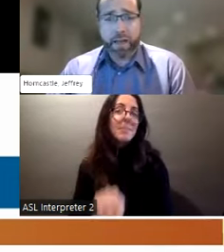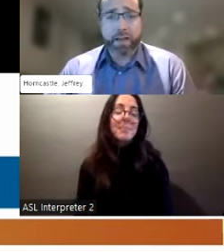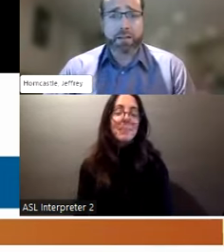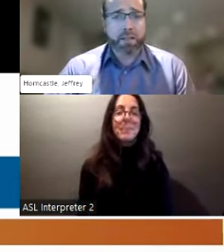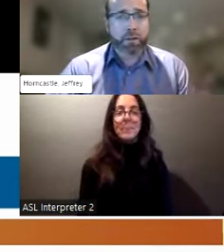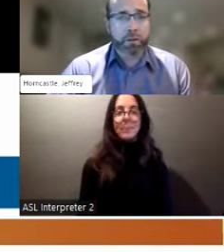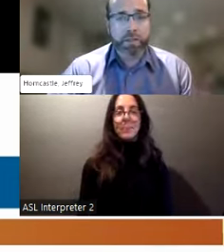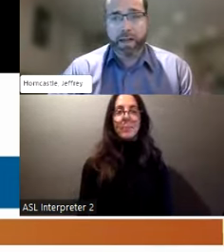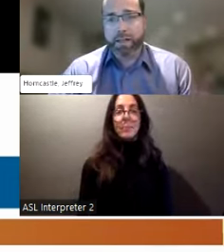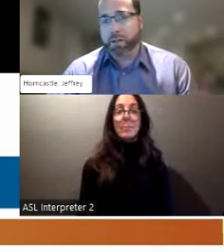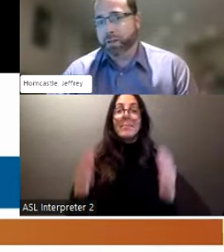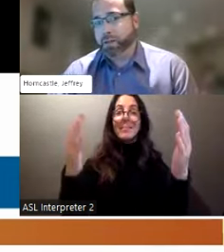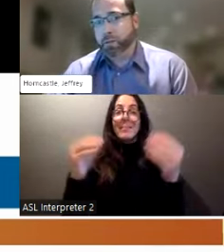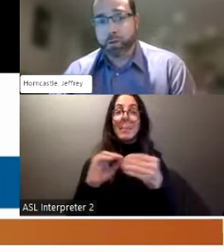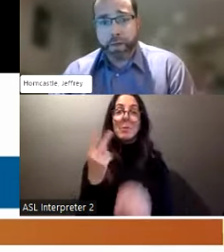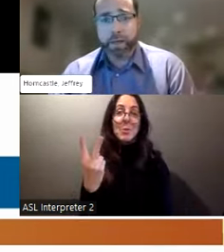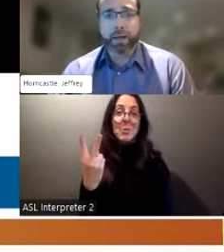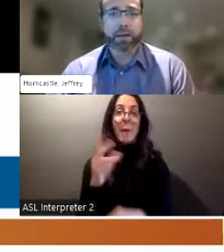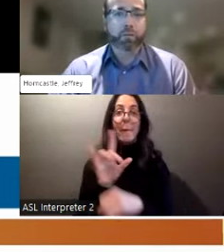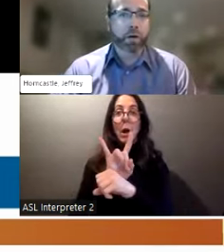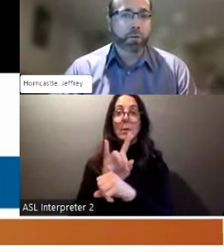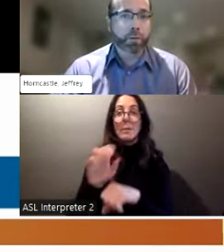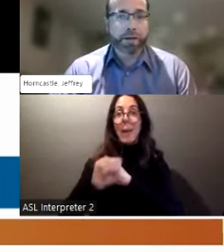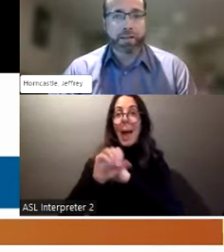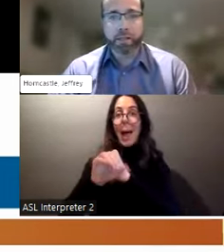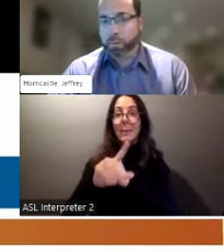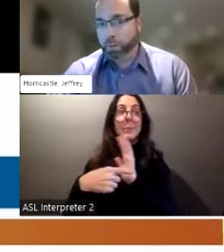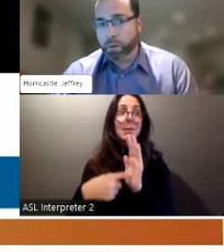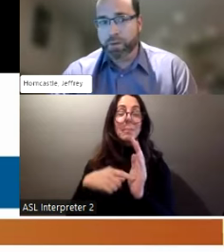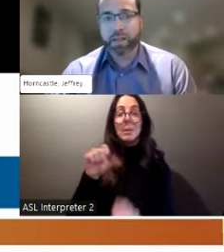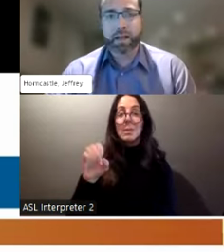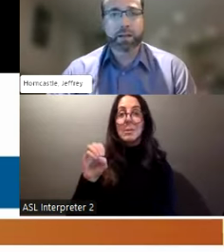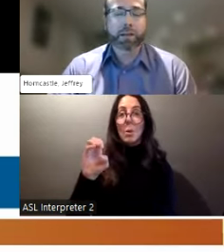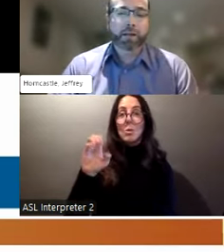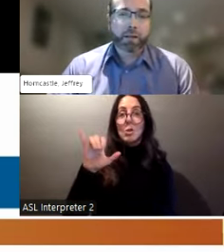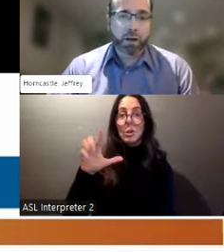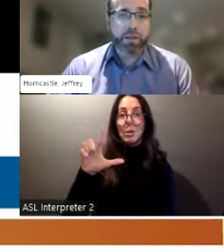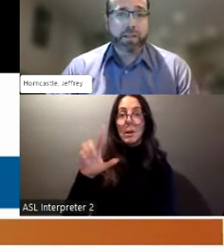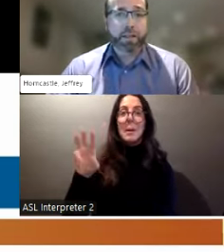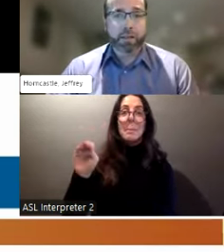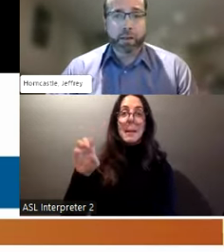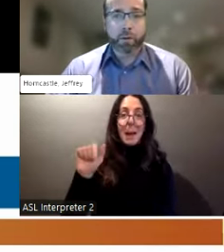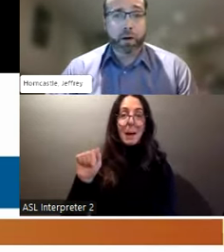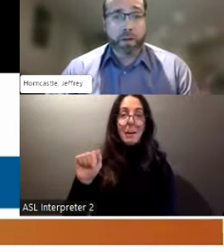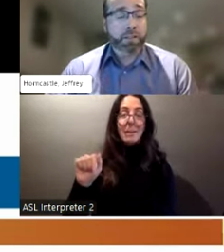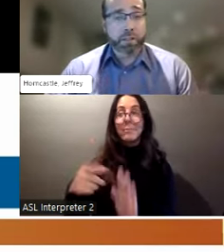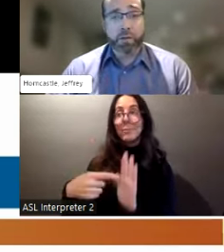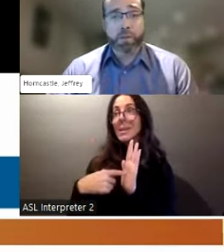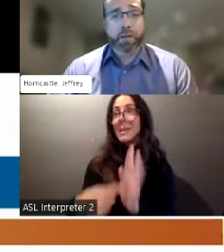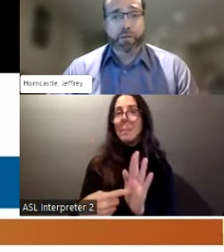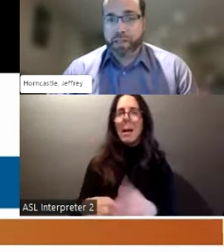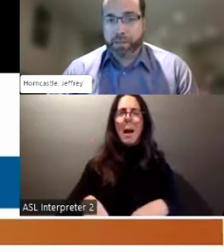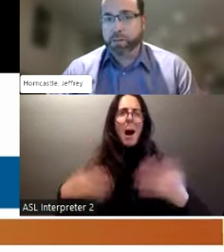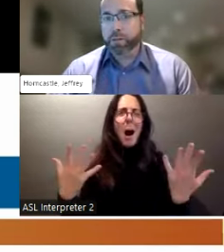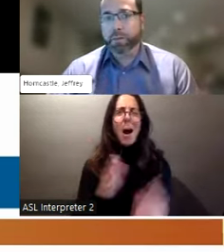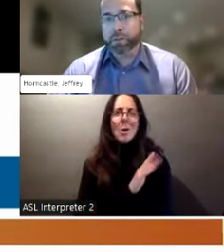Fraudulent ads, this includes ads on social media where we might see like a blowout sale. Obviously, you know, our messaging has always been,